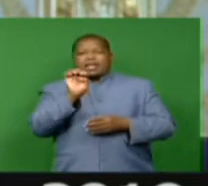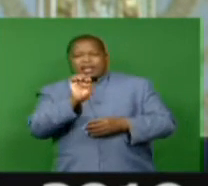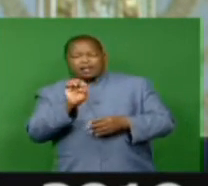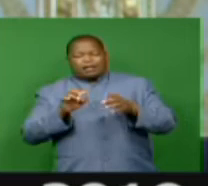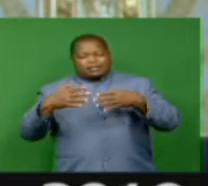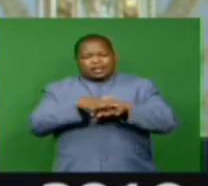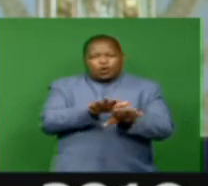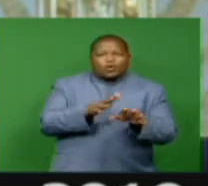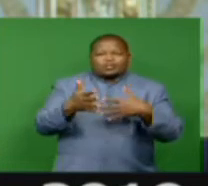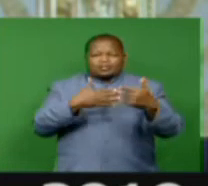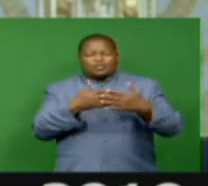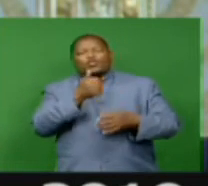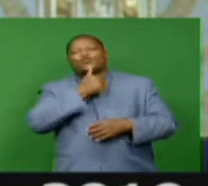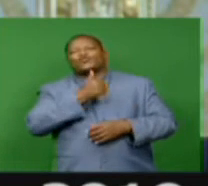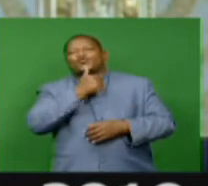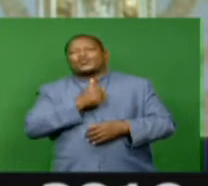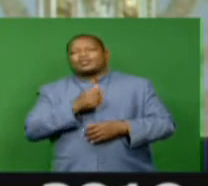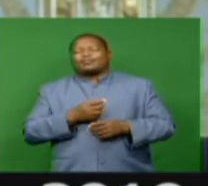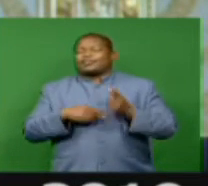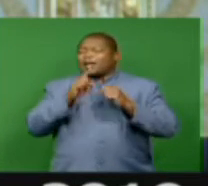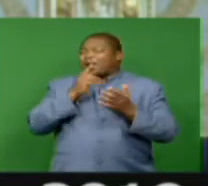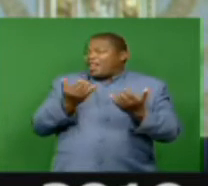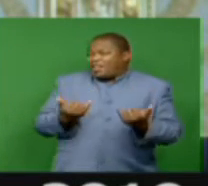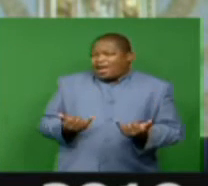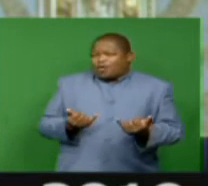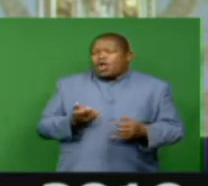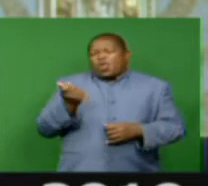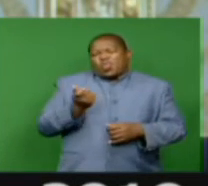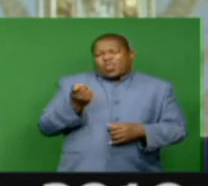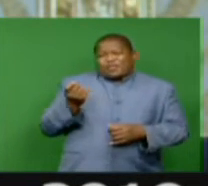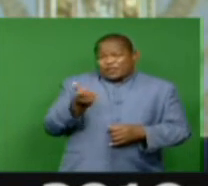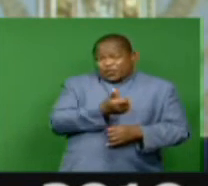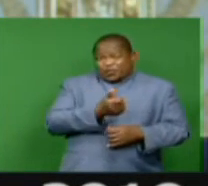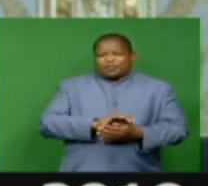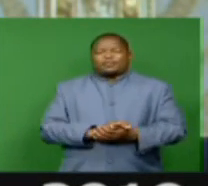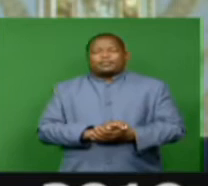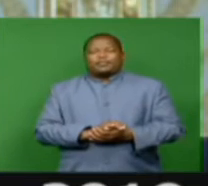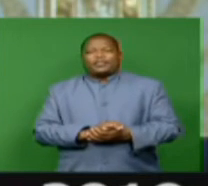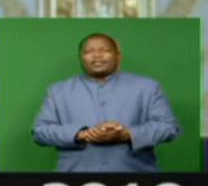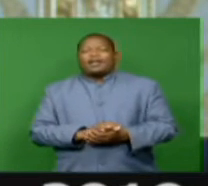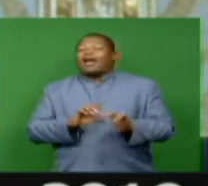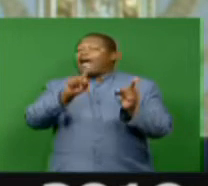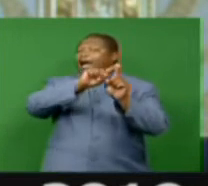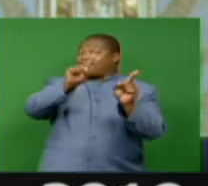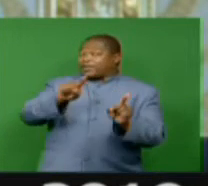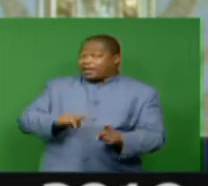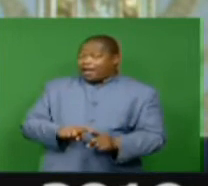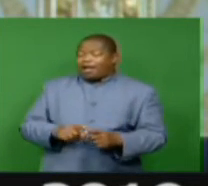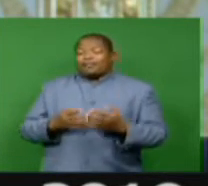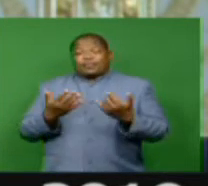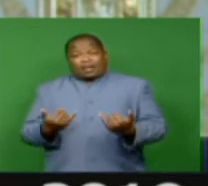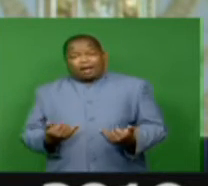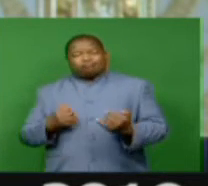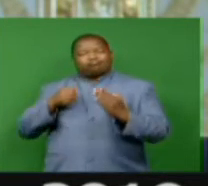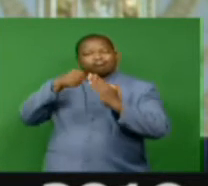it. It is for this reason that Africa is strongly advocating for an inclusive